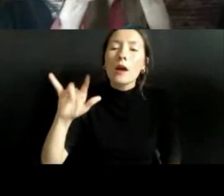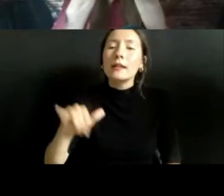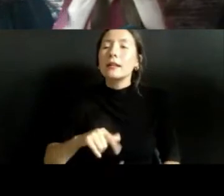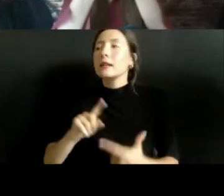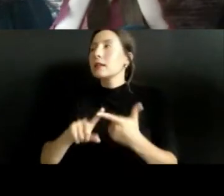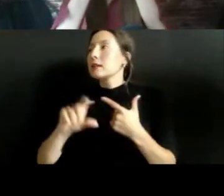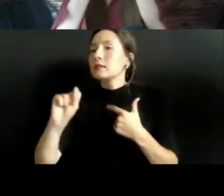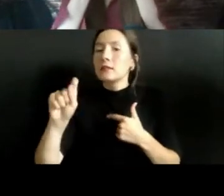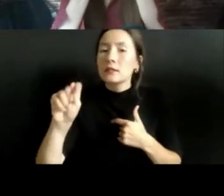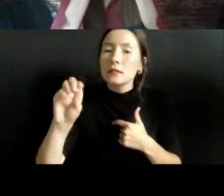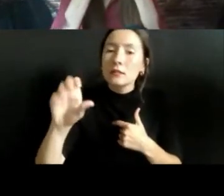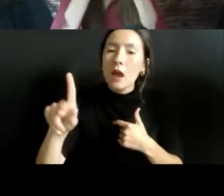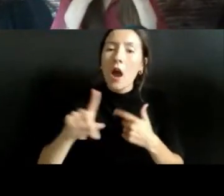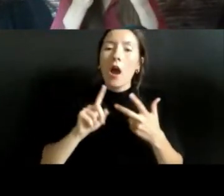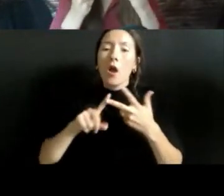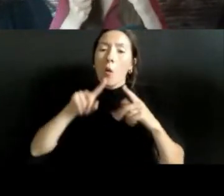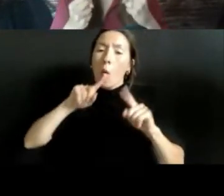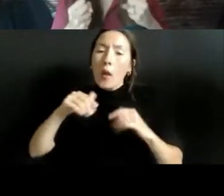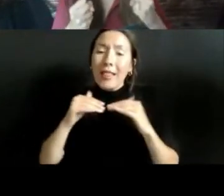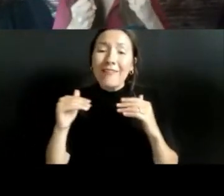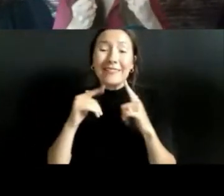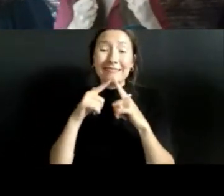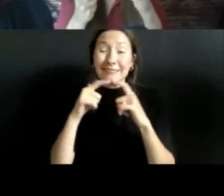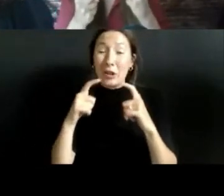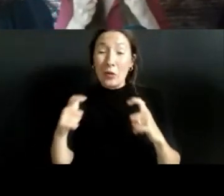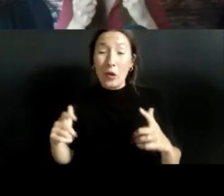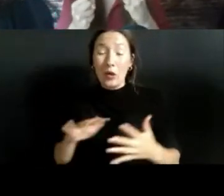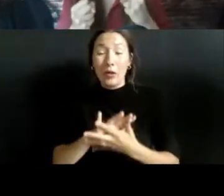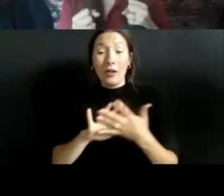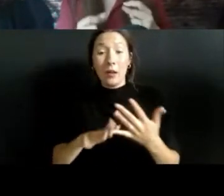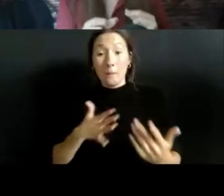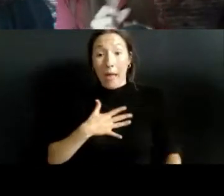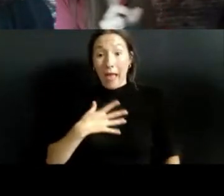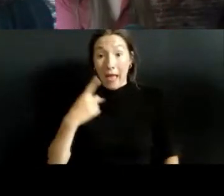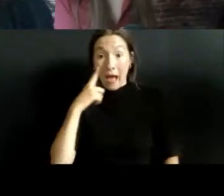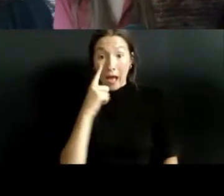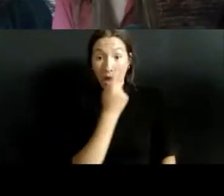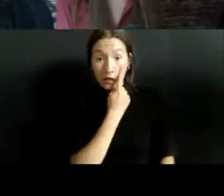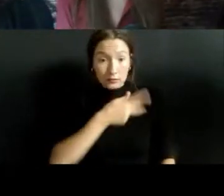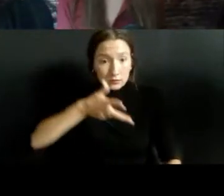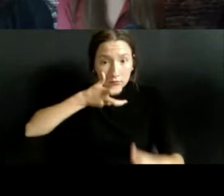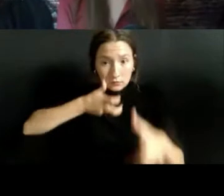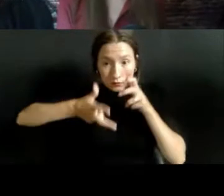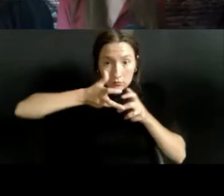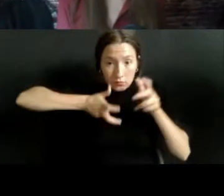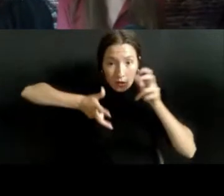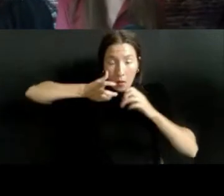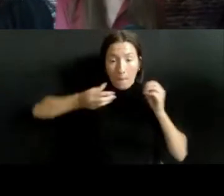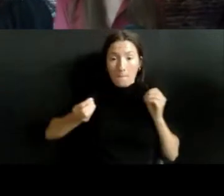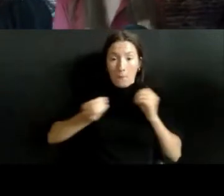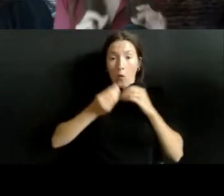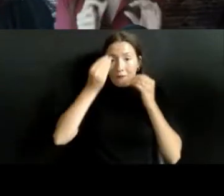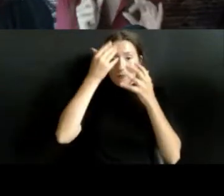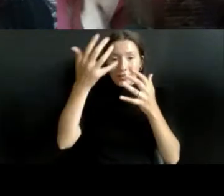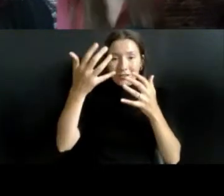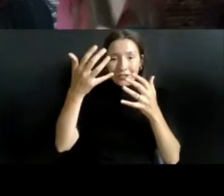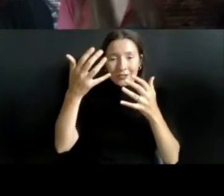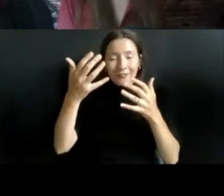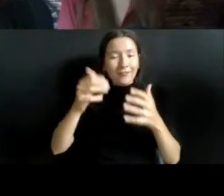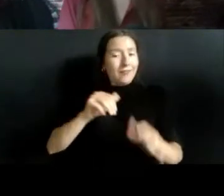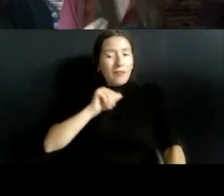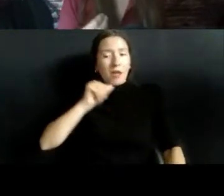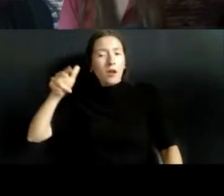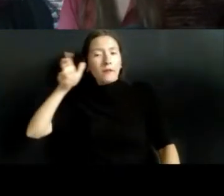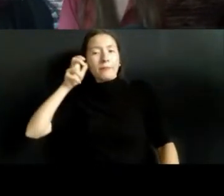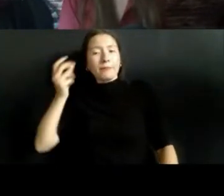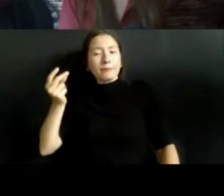bringing in a lot more information with my eyes than I put in the audio. But I put in the audio enough